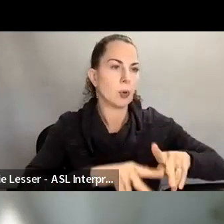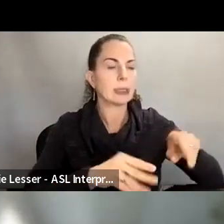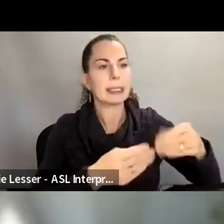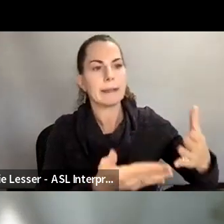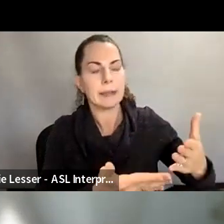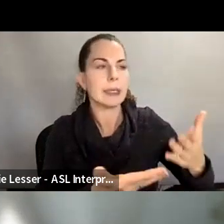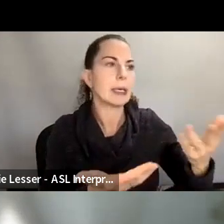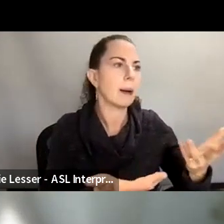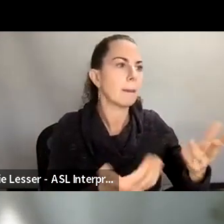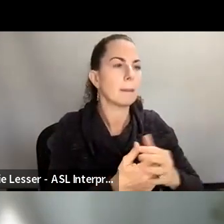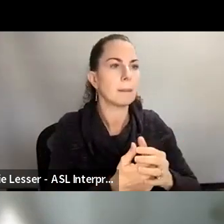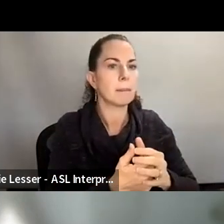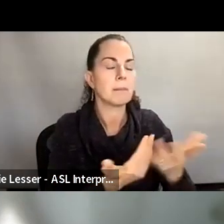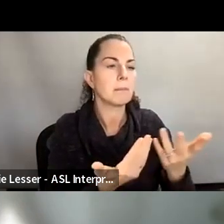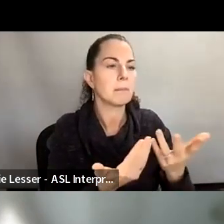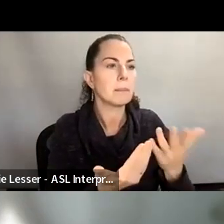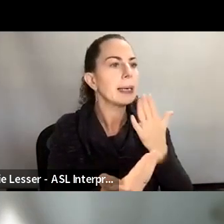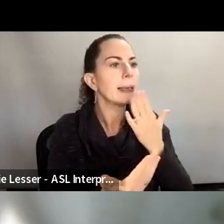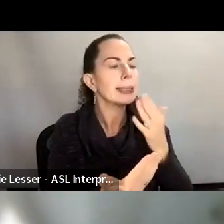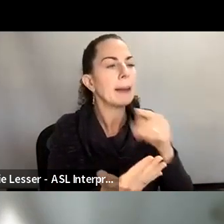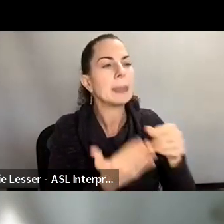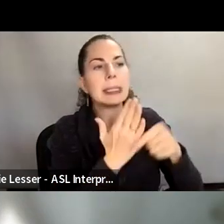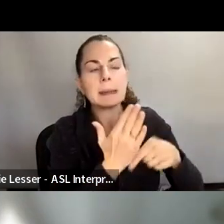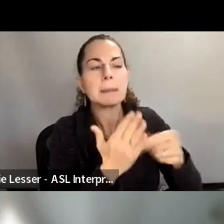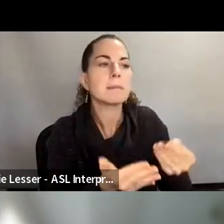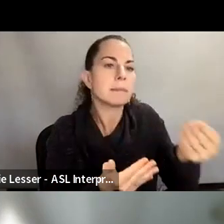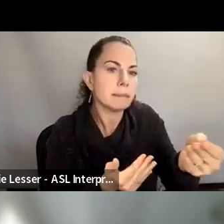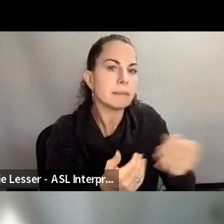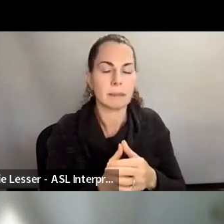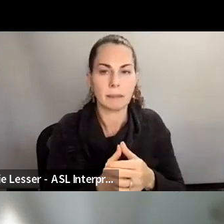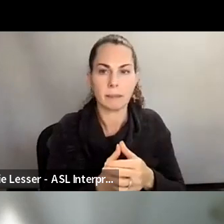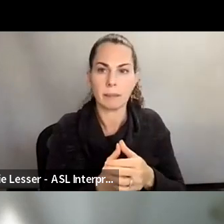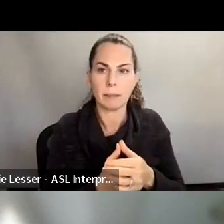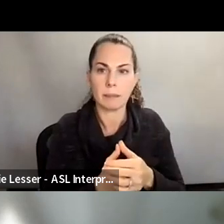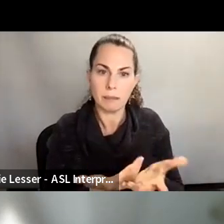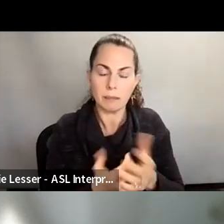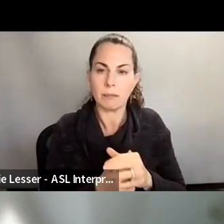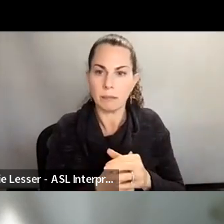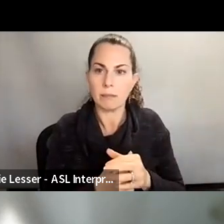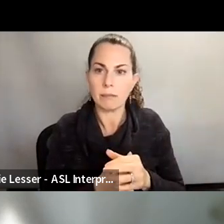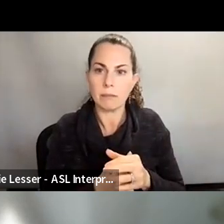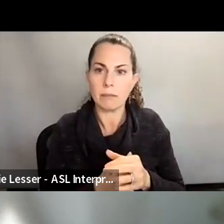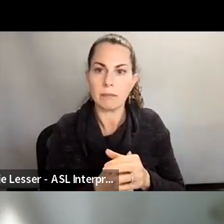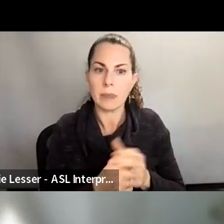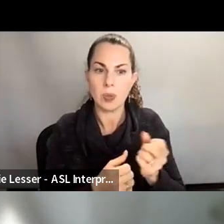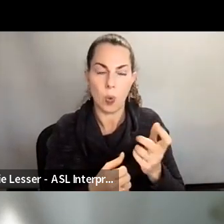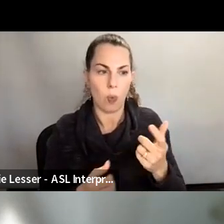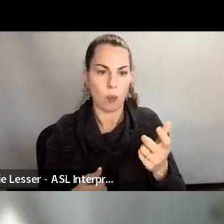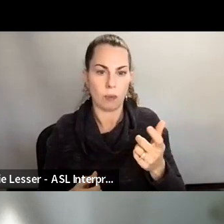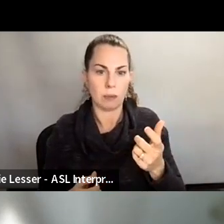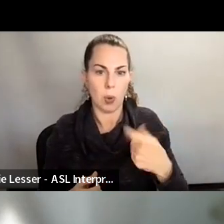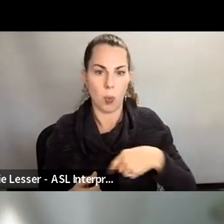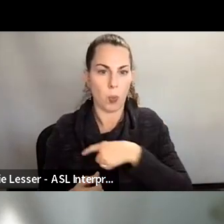a diabetes information sheet, right? So, you know, we don't necessarily